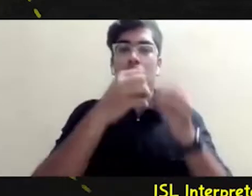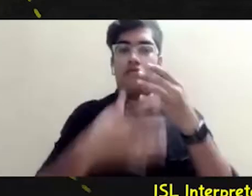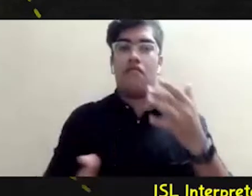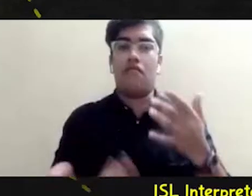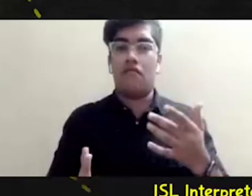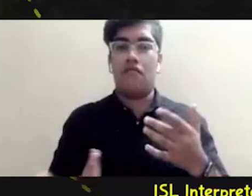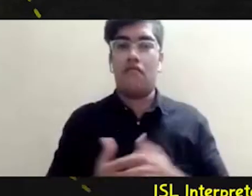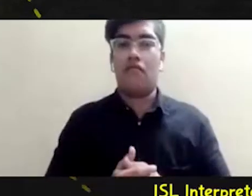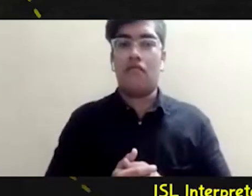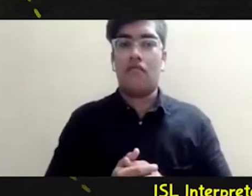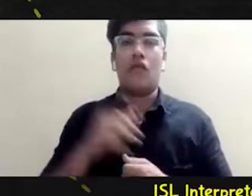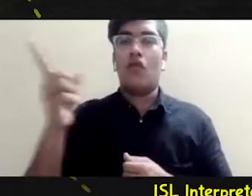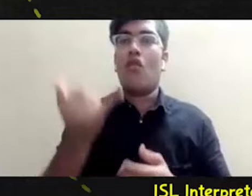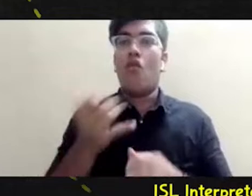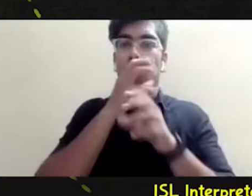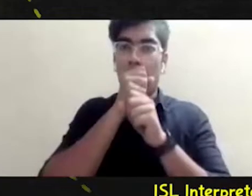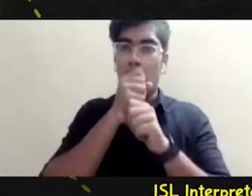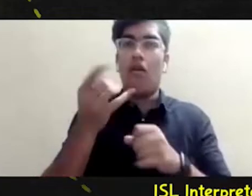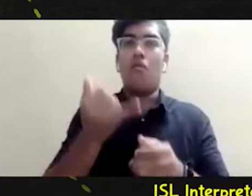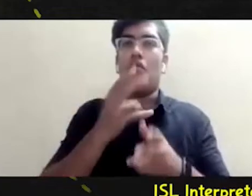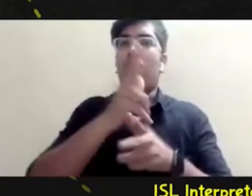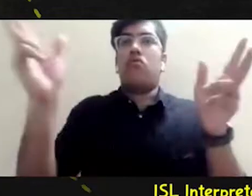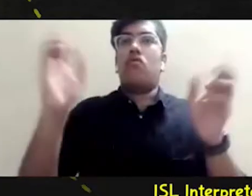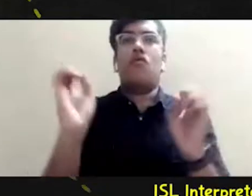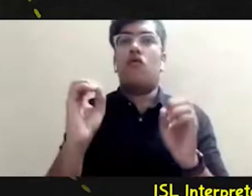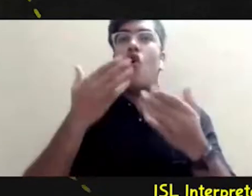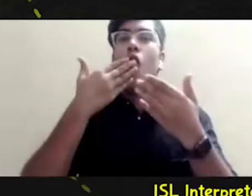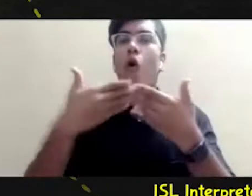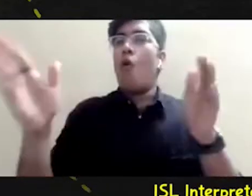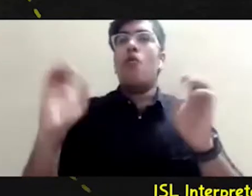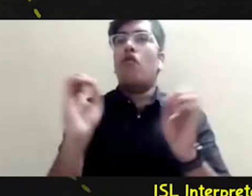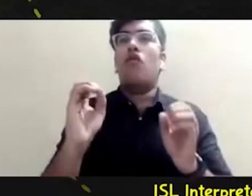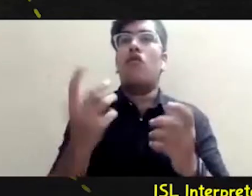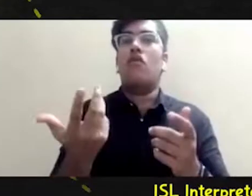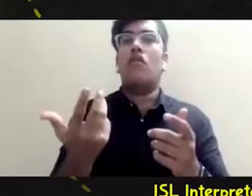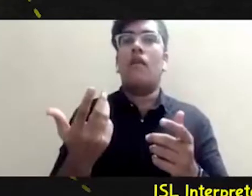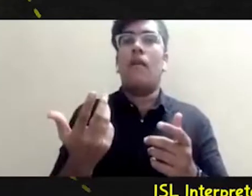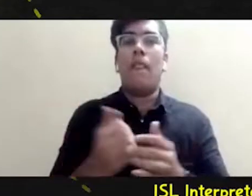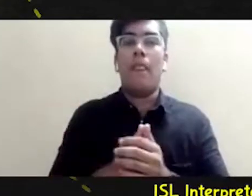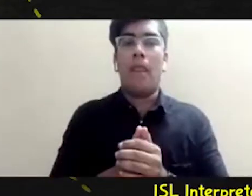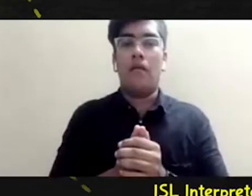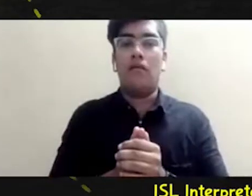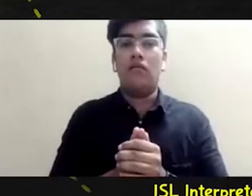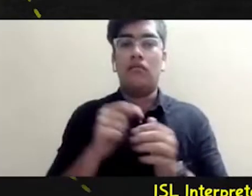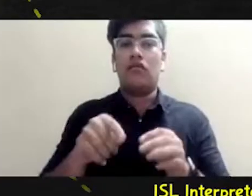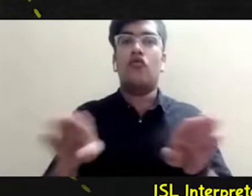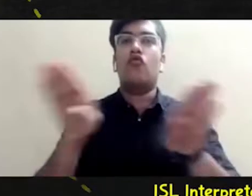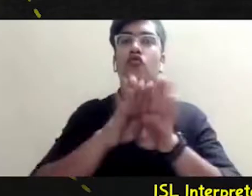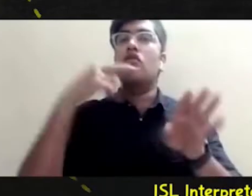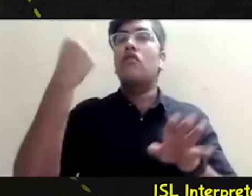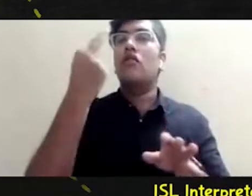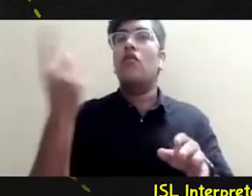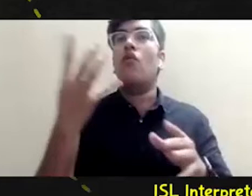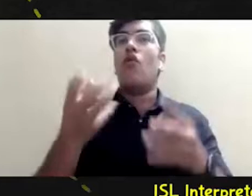the closet and she could not sort of say openly that she wanted to take this leave to transition, which again, after the sort of Nalsa